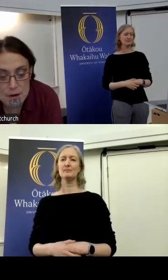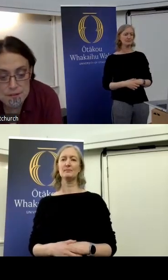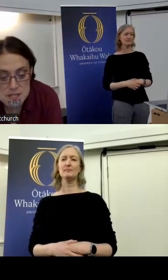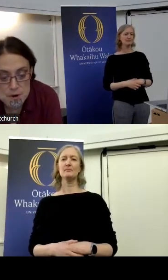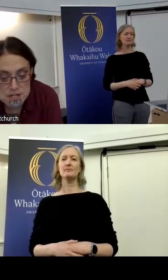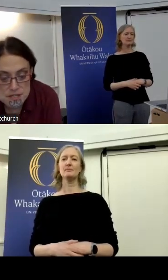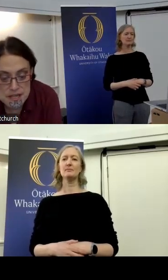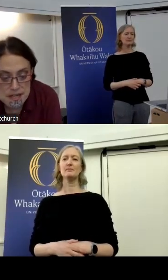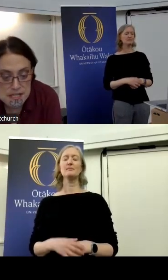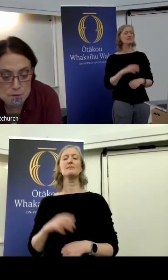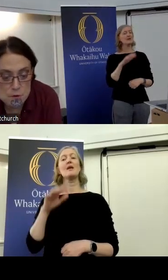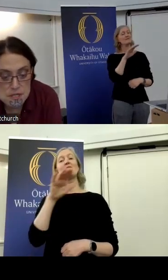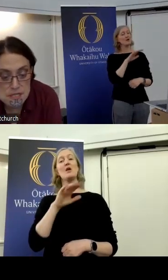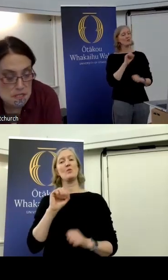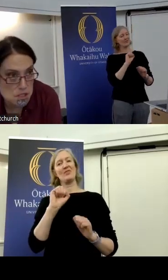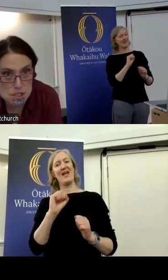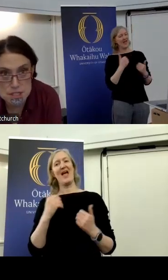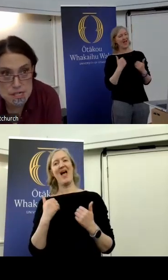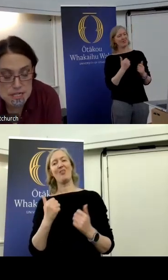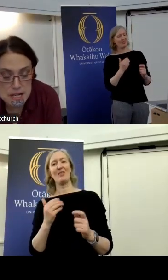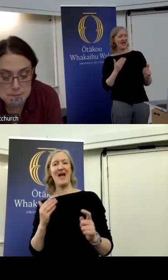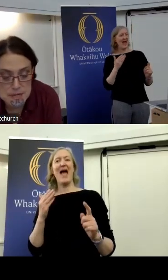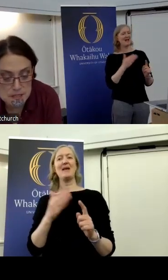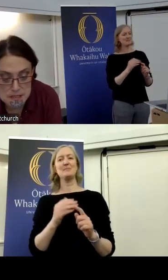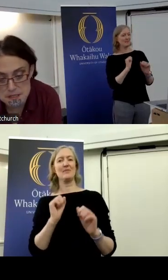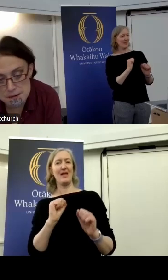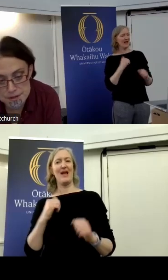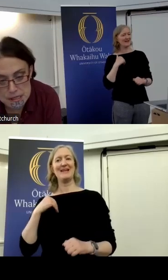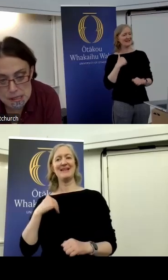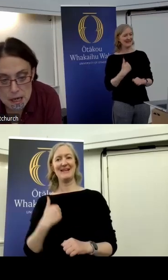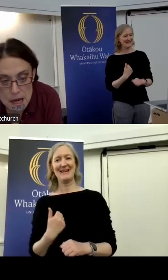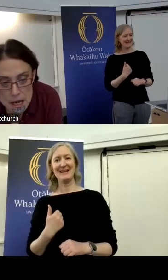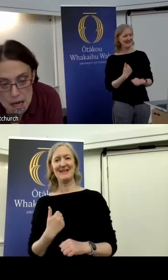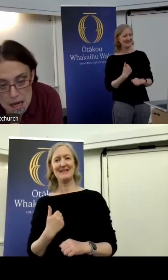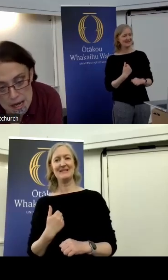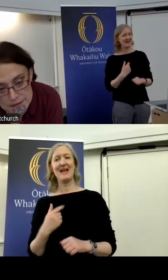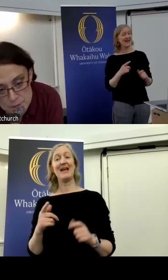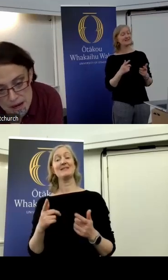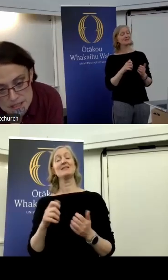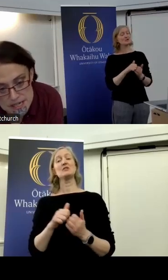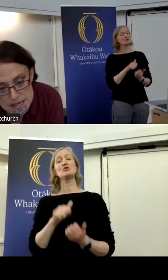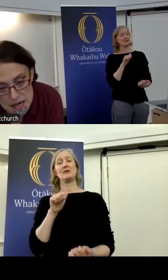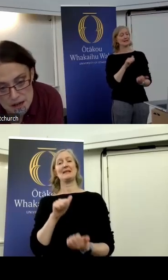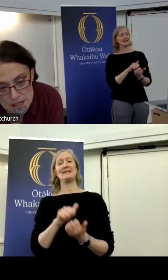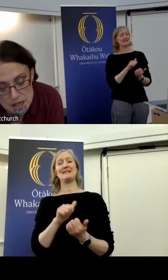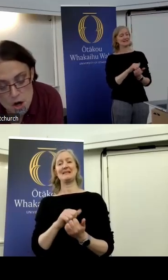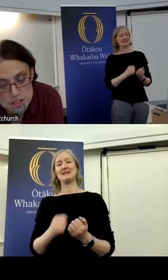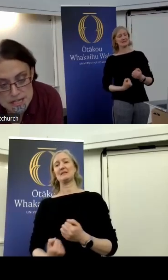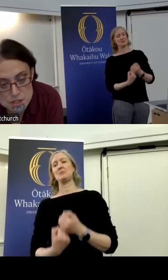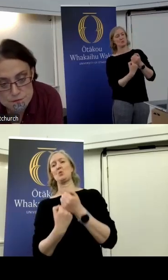whānau health aspirations and needs. Of course, the Te Tiriti underpins everything. And then round here